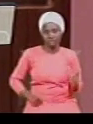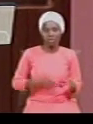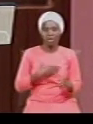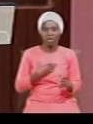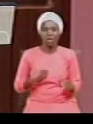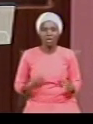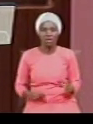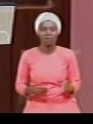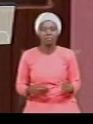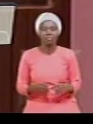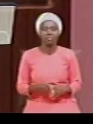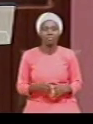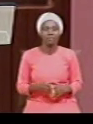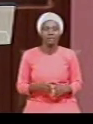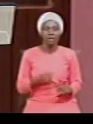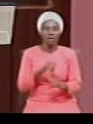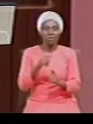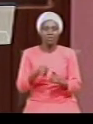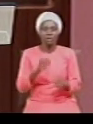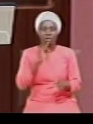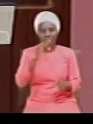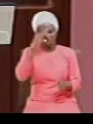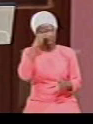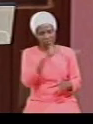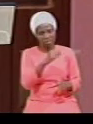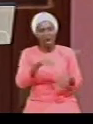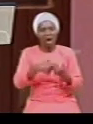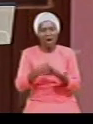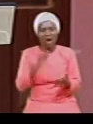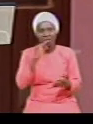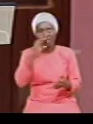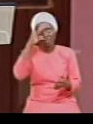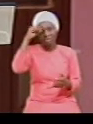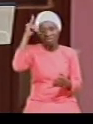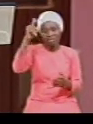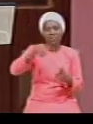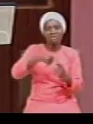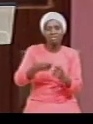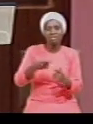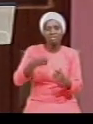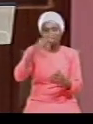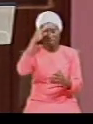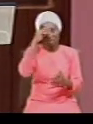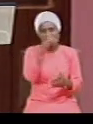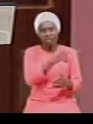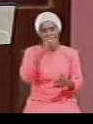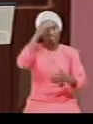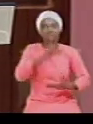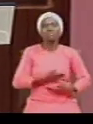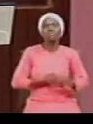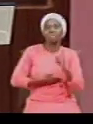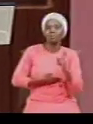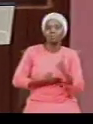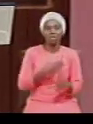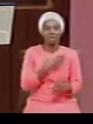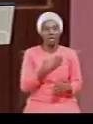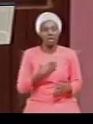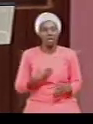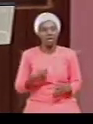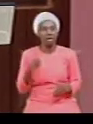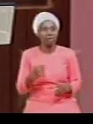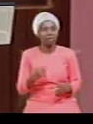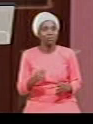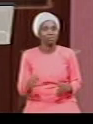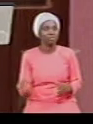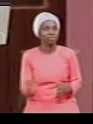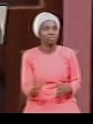he then a son? And the common people had him gladly. The